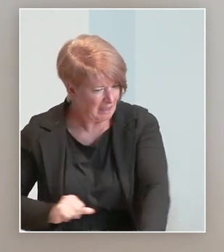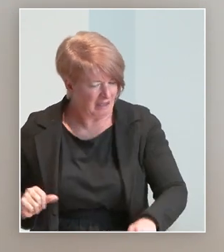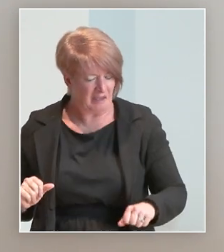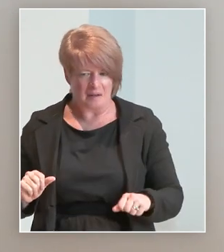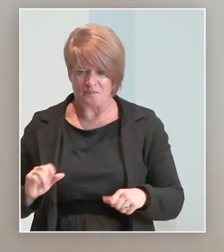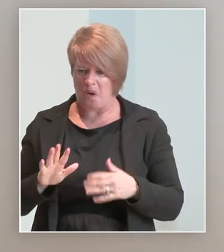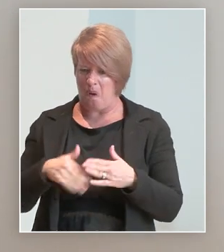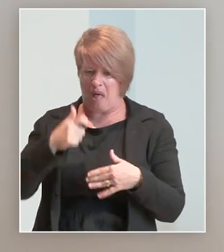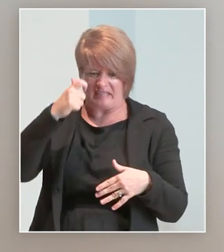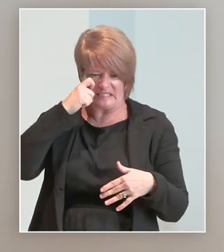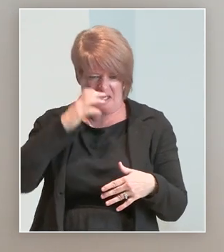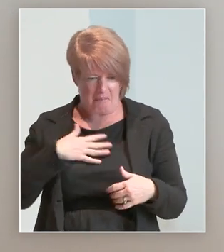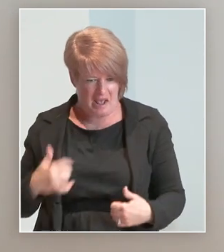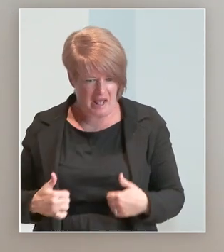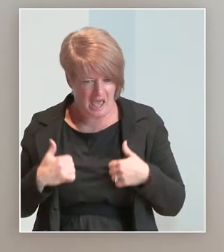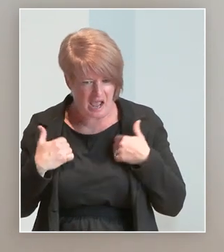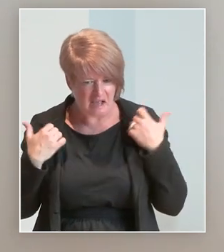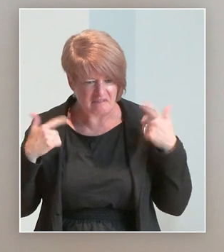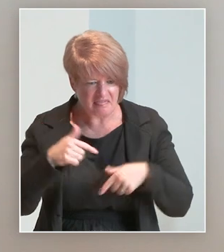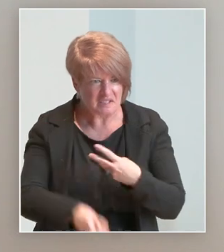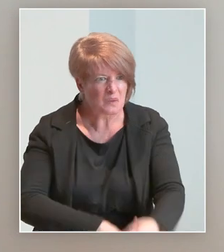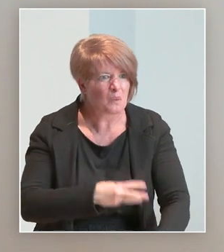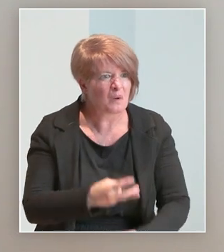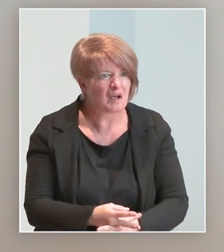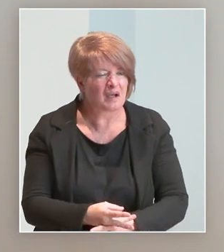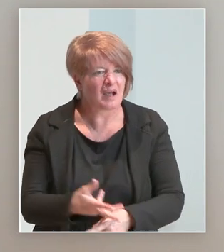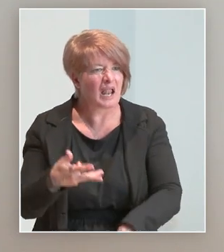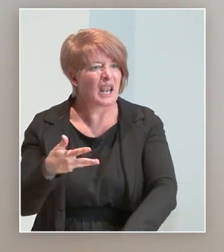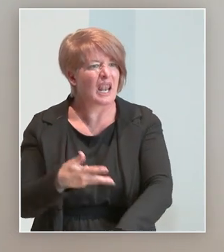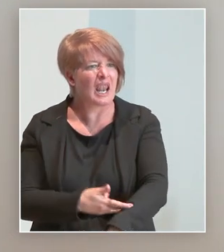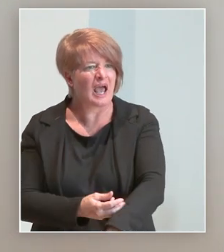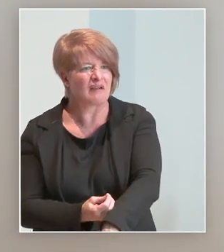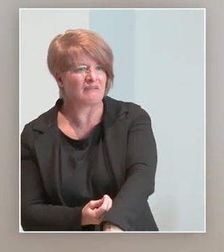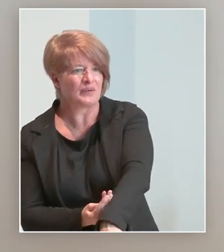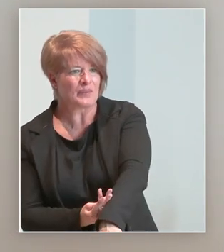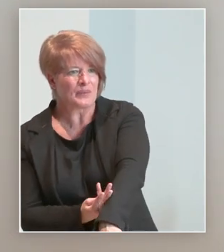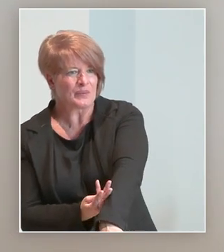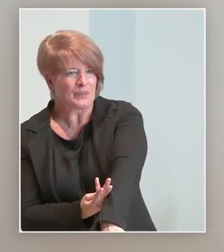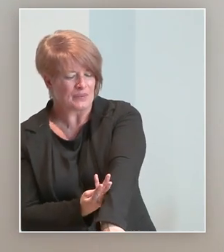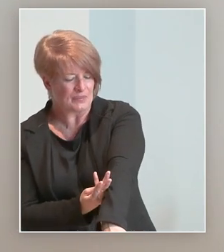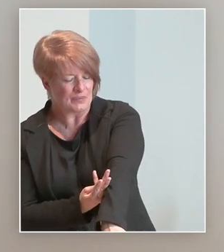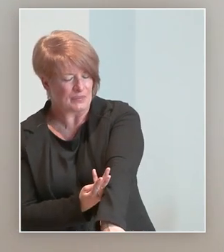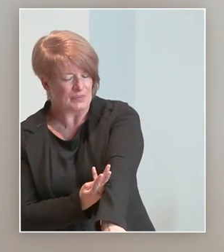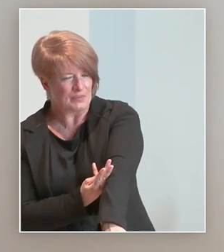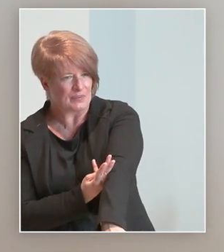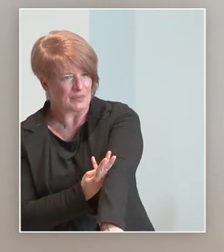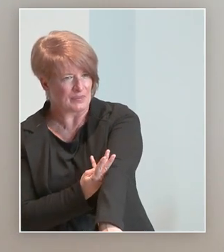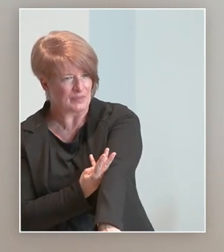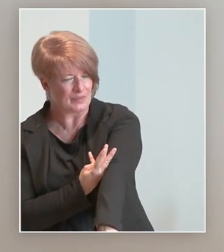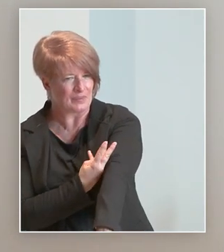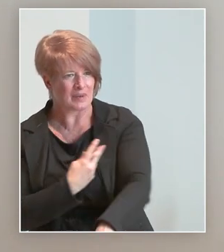all the skins of a life in this world and left behind a nascent patina of shining hairs.